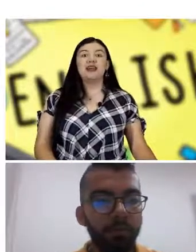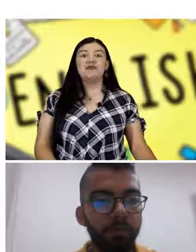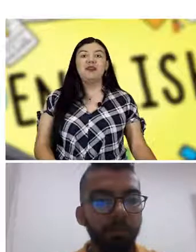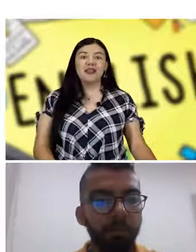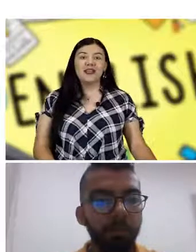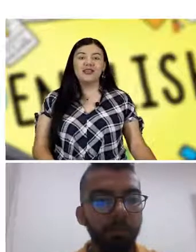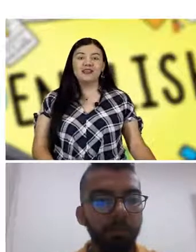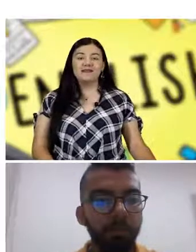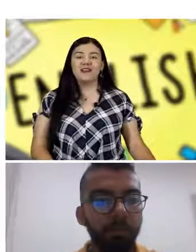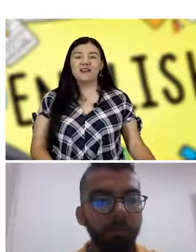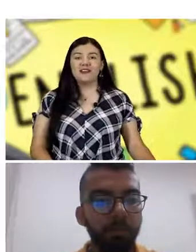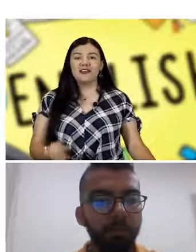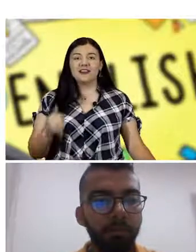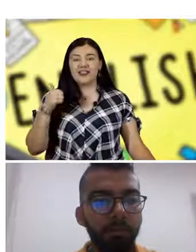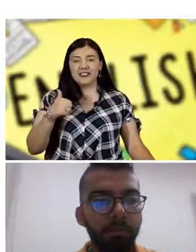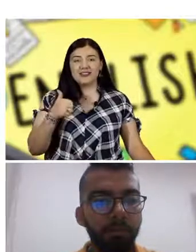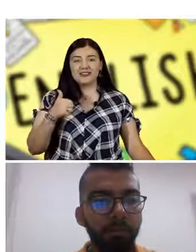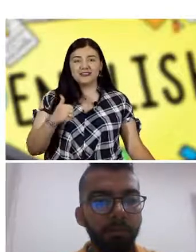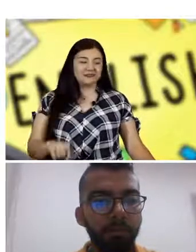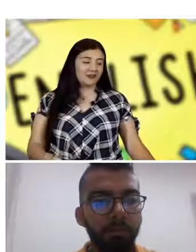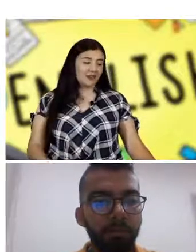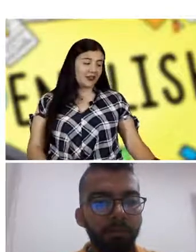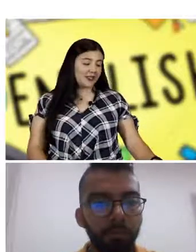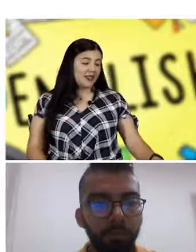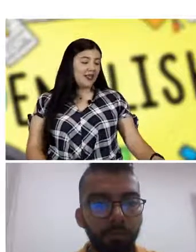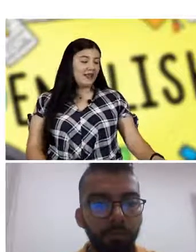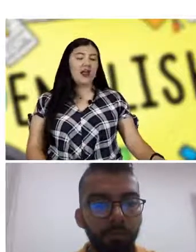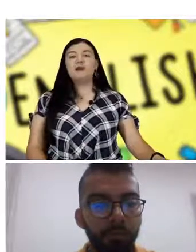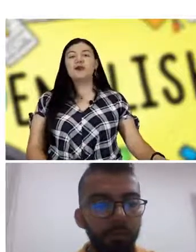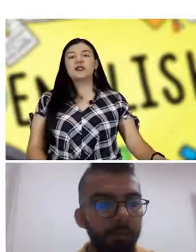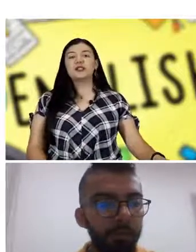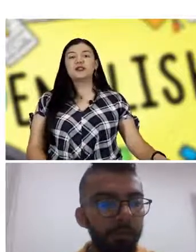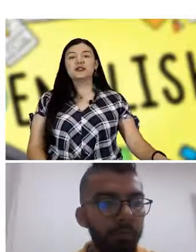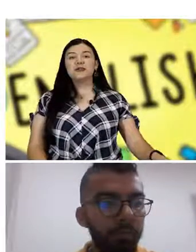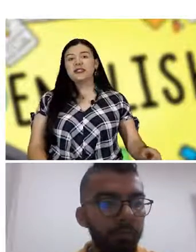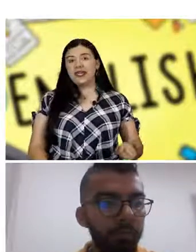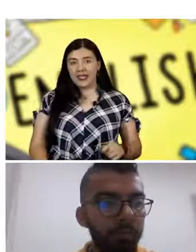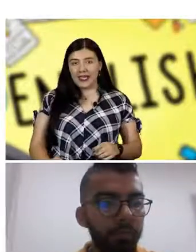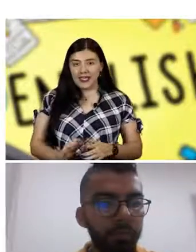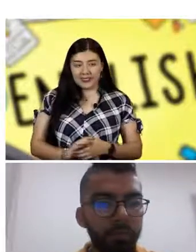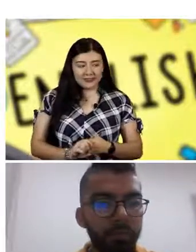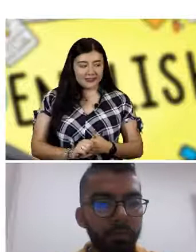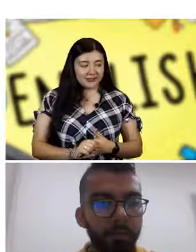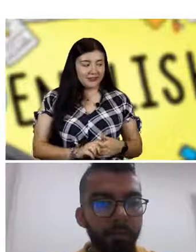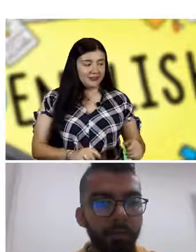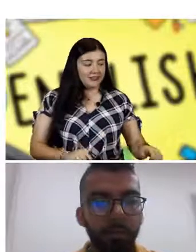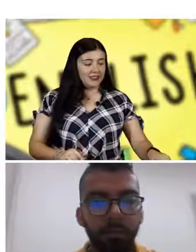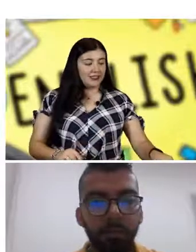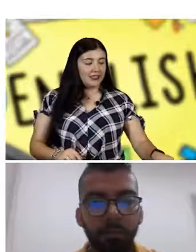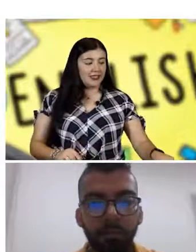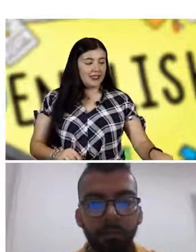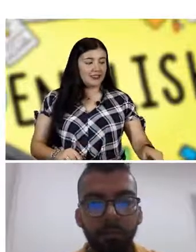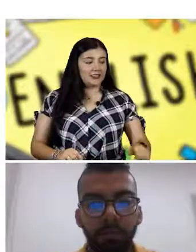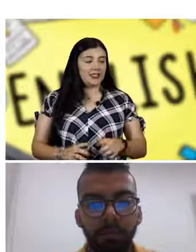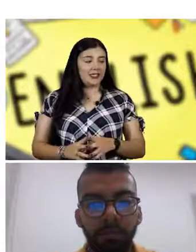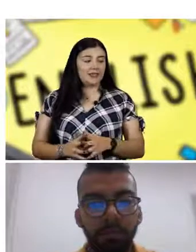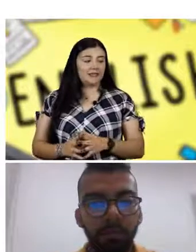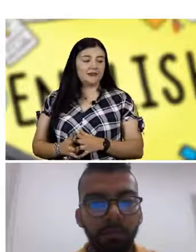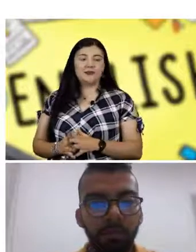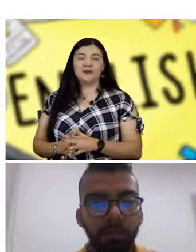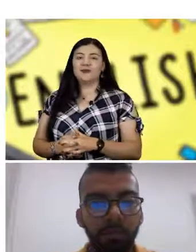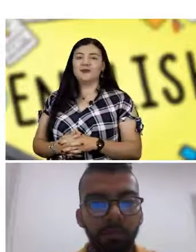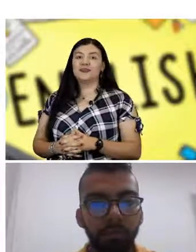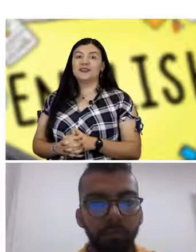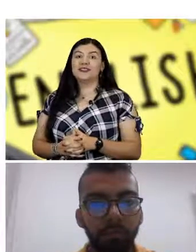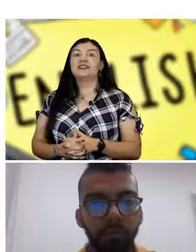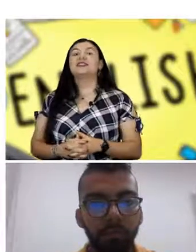es Emily. Very good. That is correct. Number two is, let's